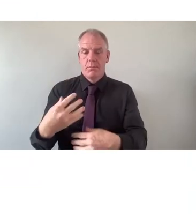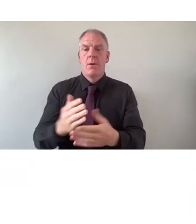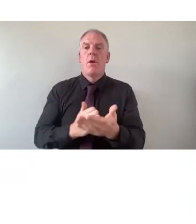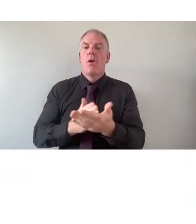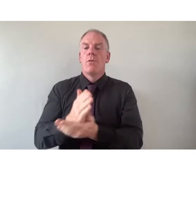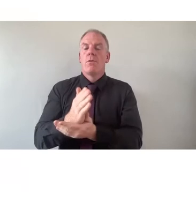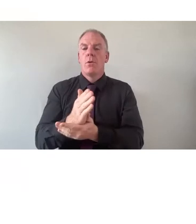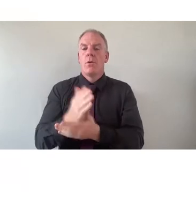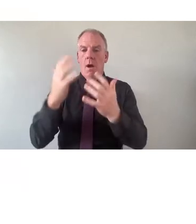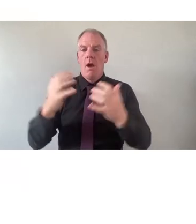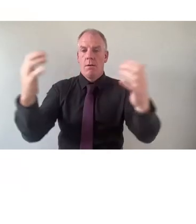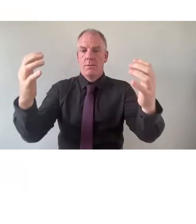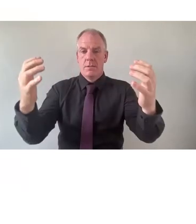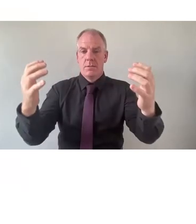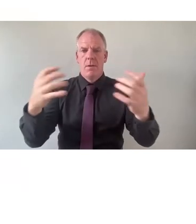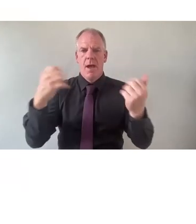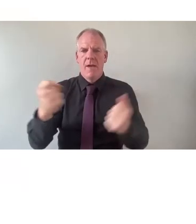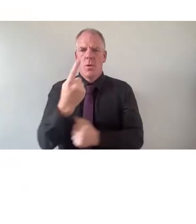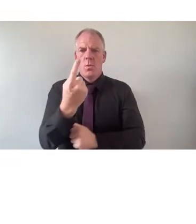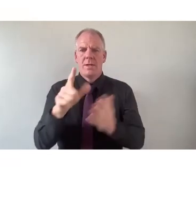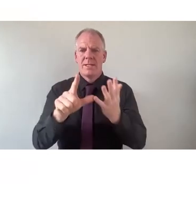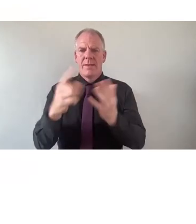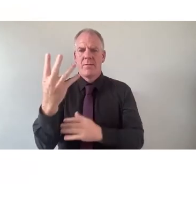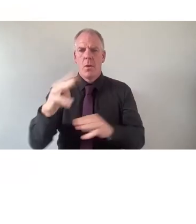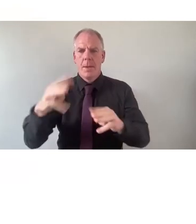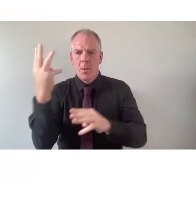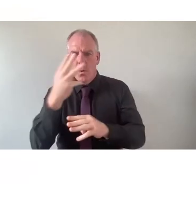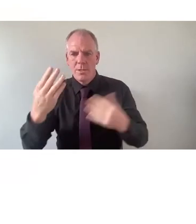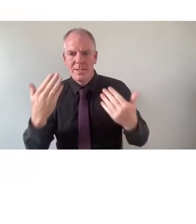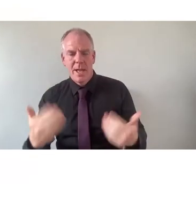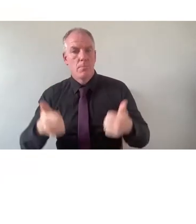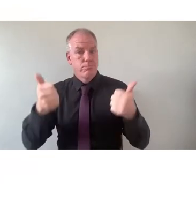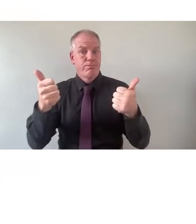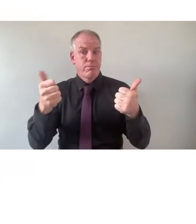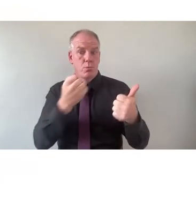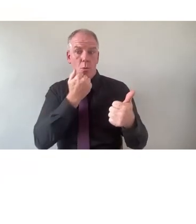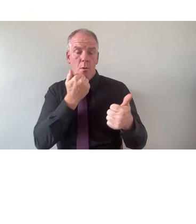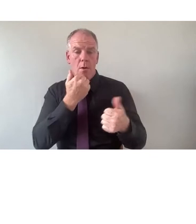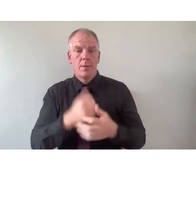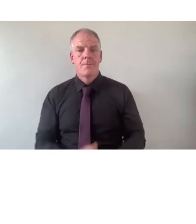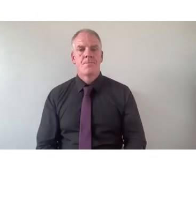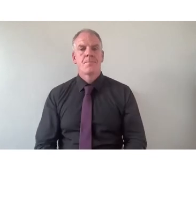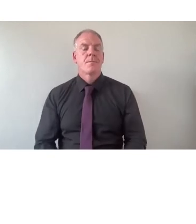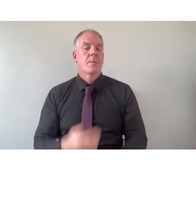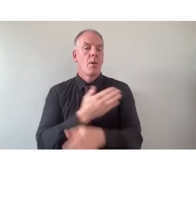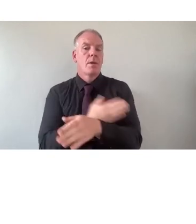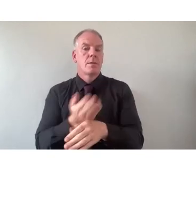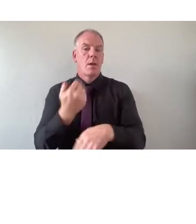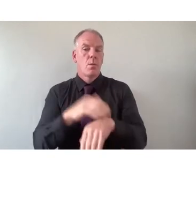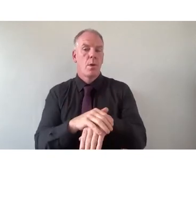came in from the audience. I see we've about 174 participants now, which is great. So I'll start,